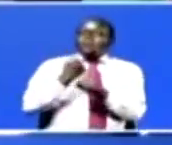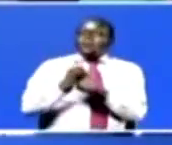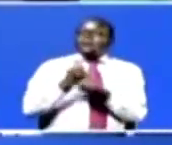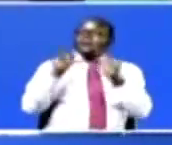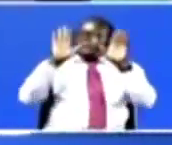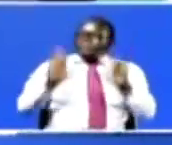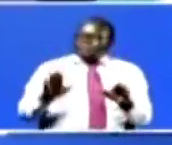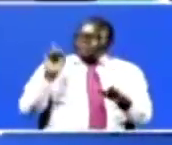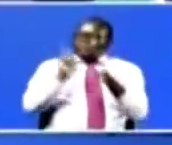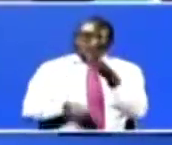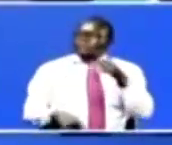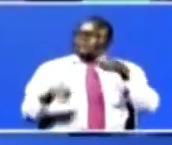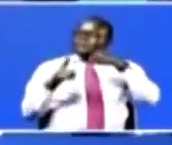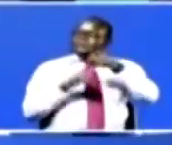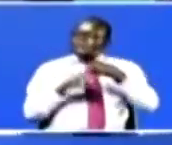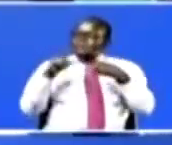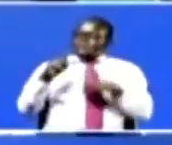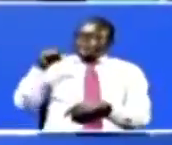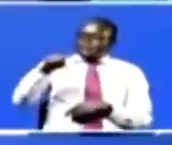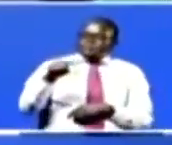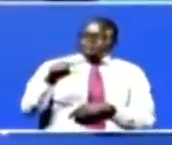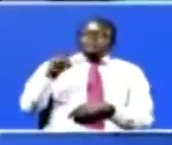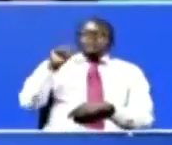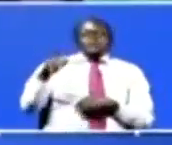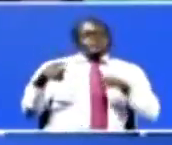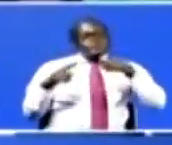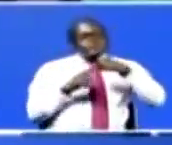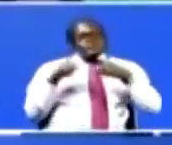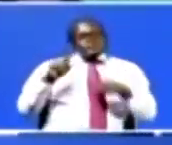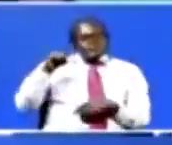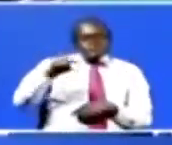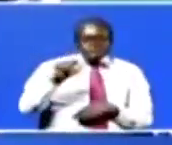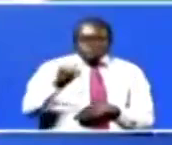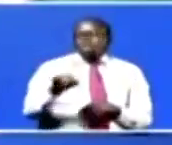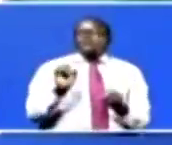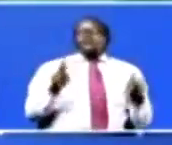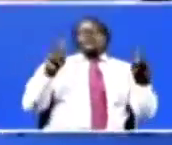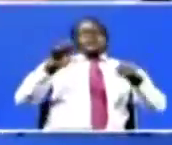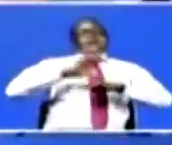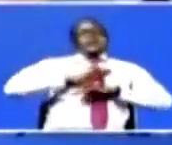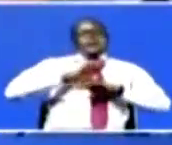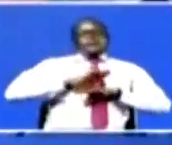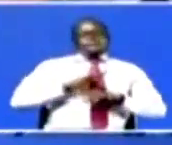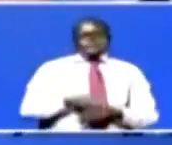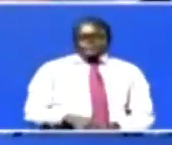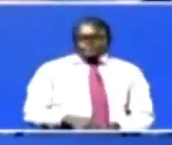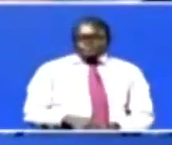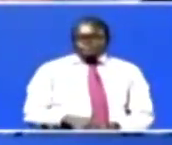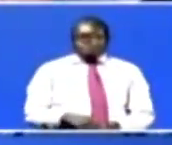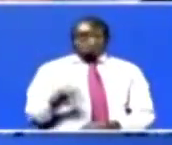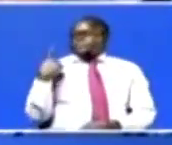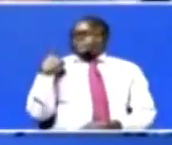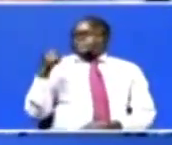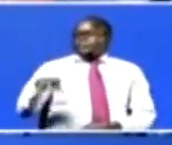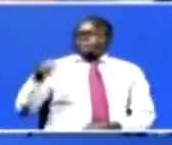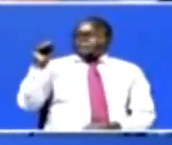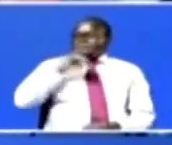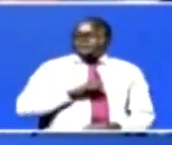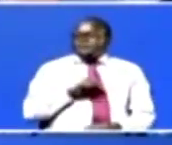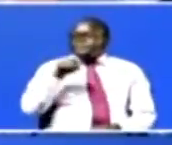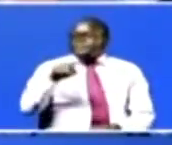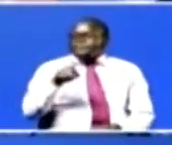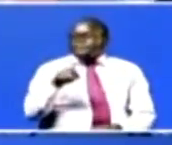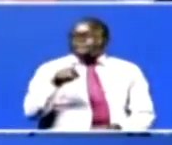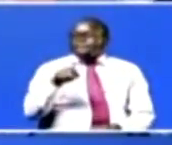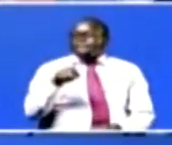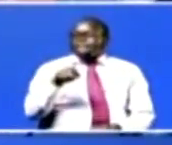pimanga imefika 6 kg. Nikipata ni 6 kg naona iko kwa usawa. Kwanza hili nimechukua juzi. Naona kama